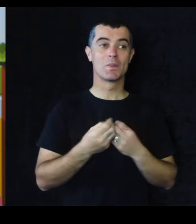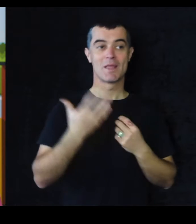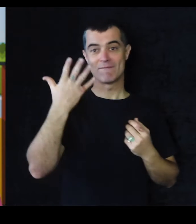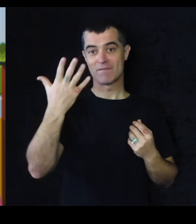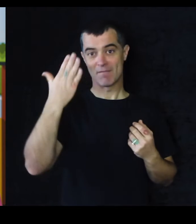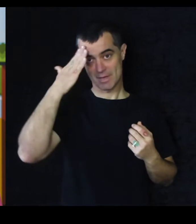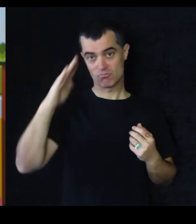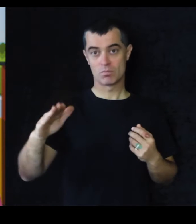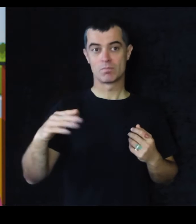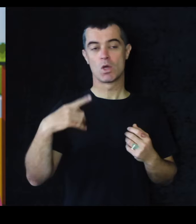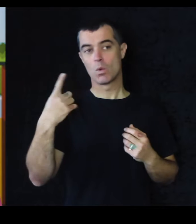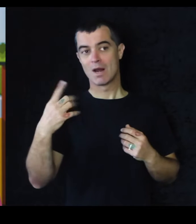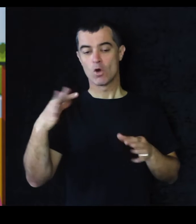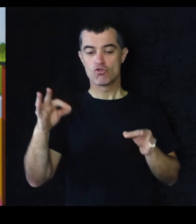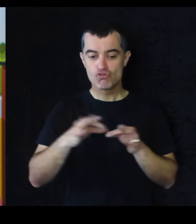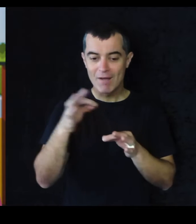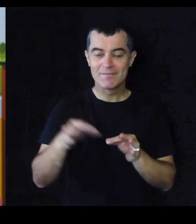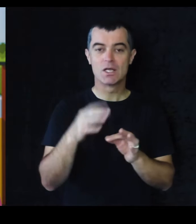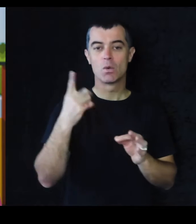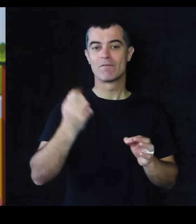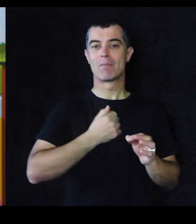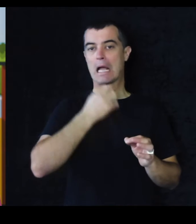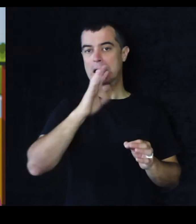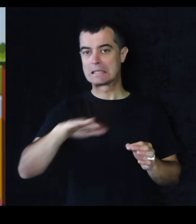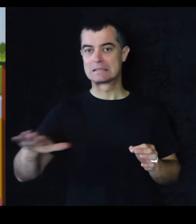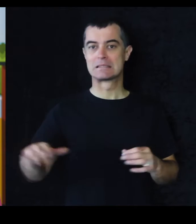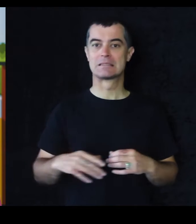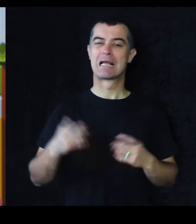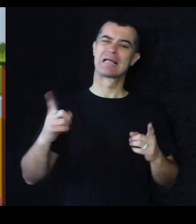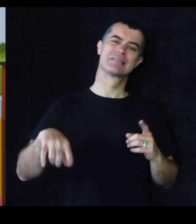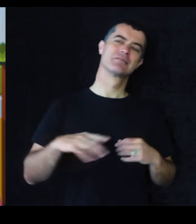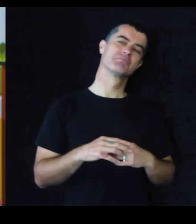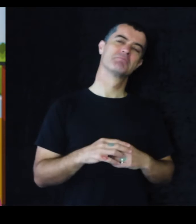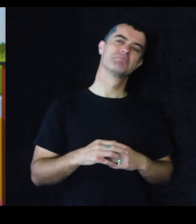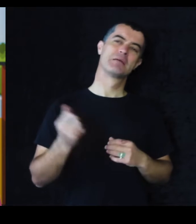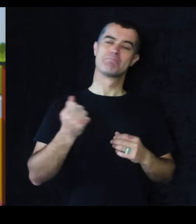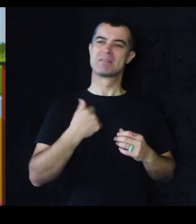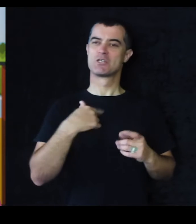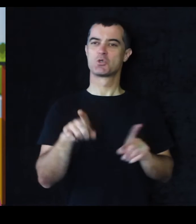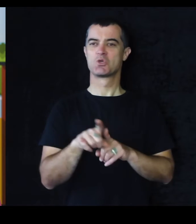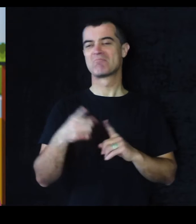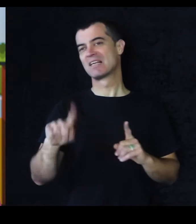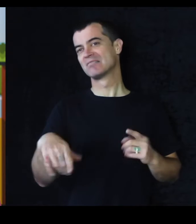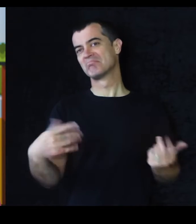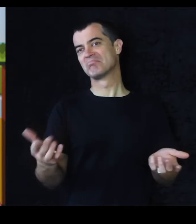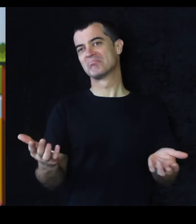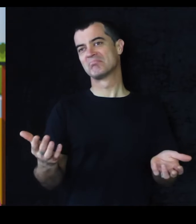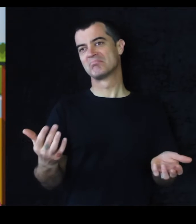5 bedrooms, one for craft and one for all my kids and myself,